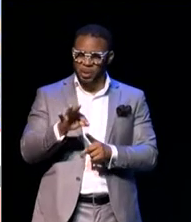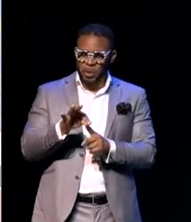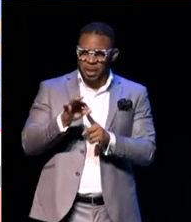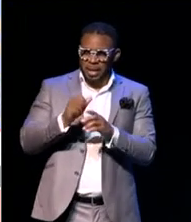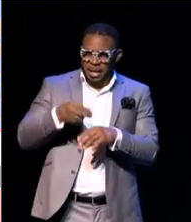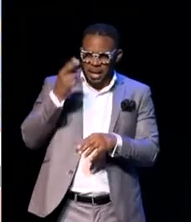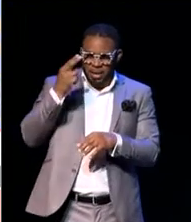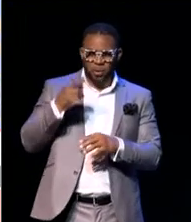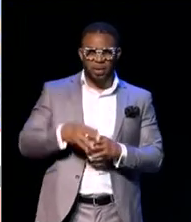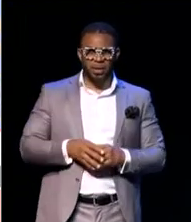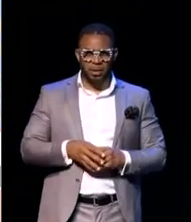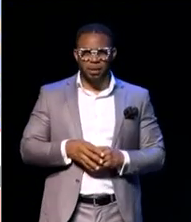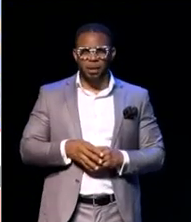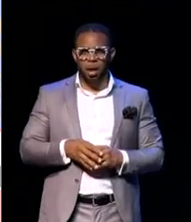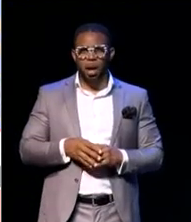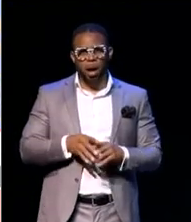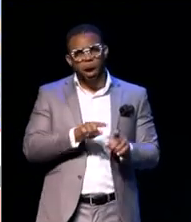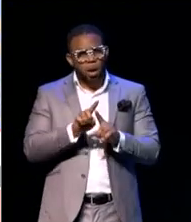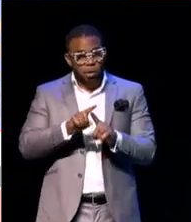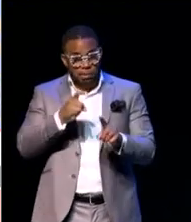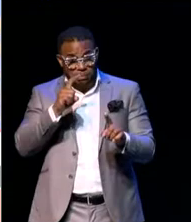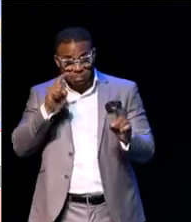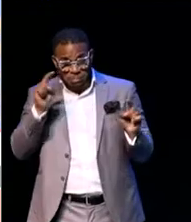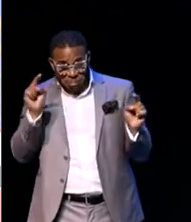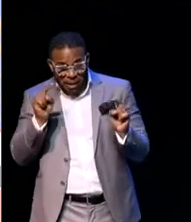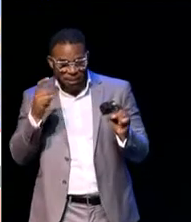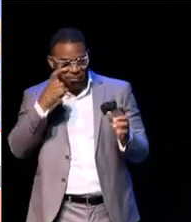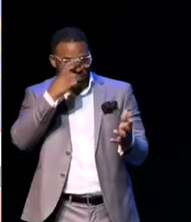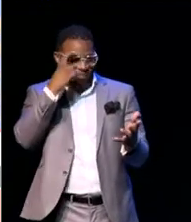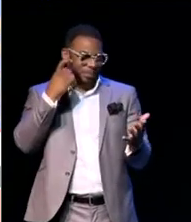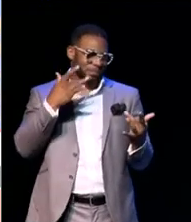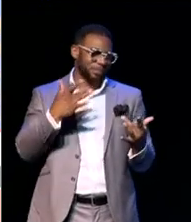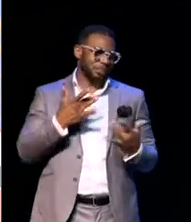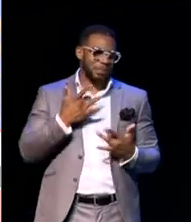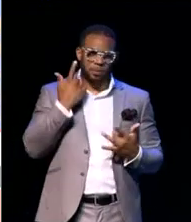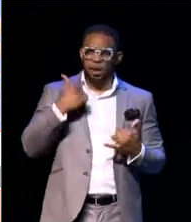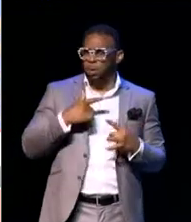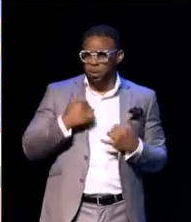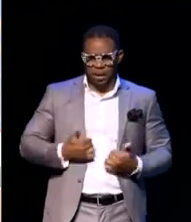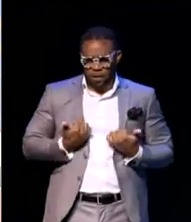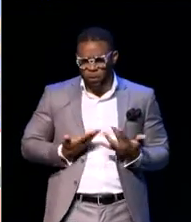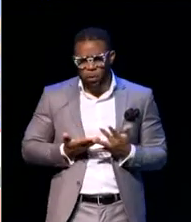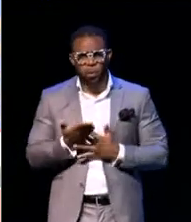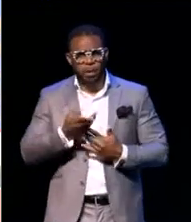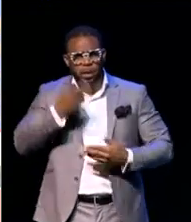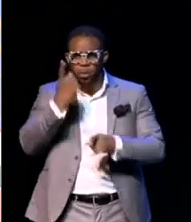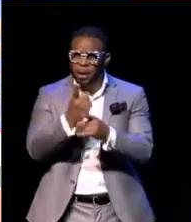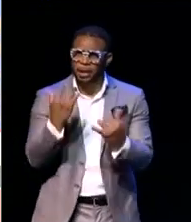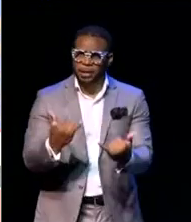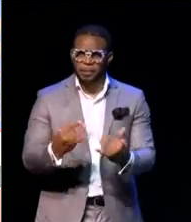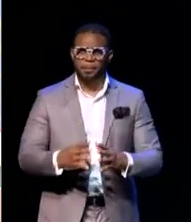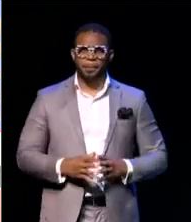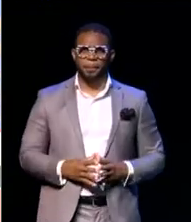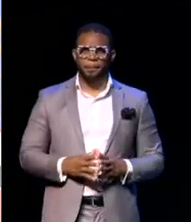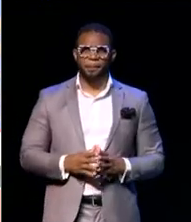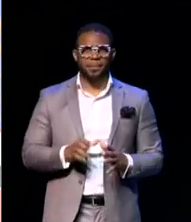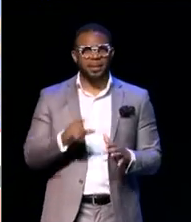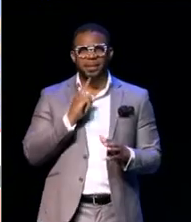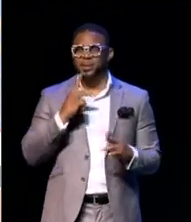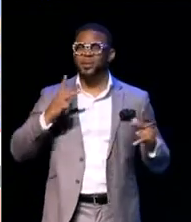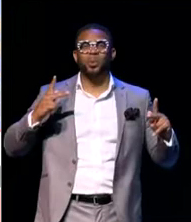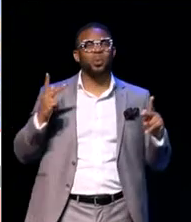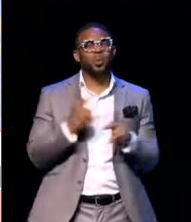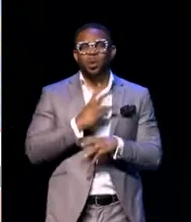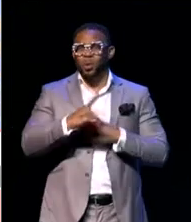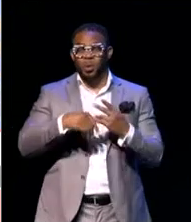in history. So although it is painful for us, we are living through history right now. This is the